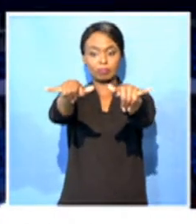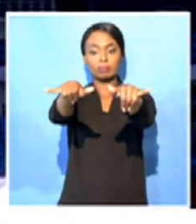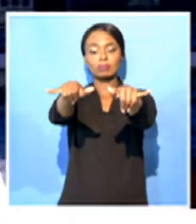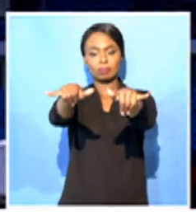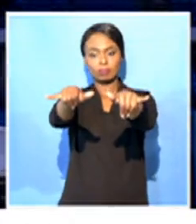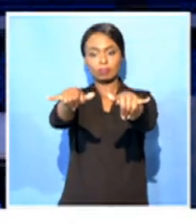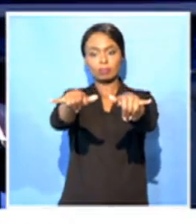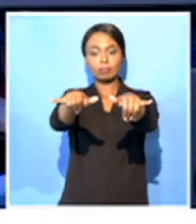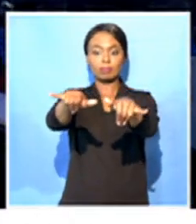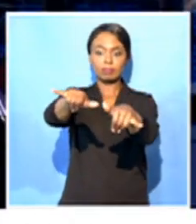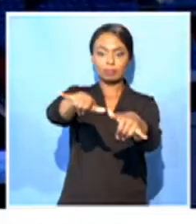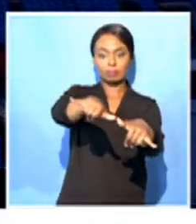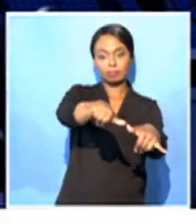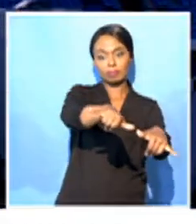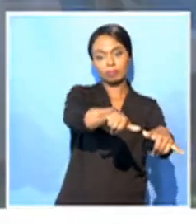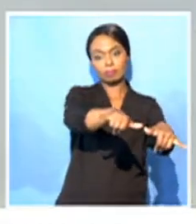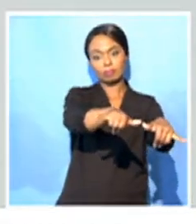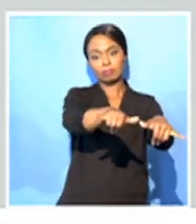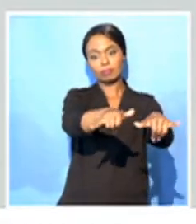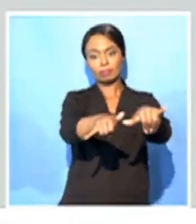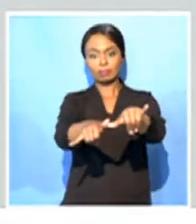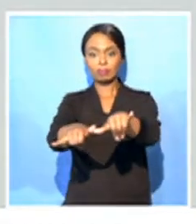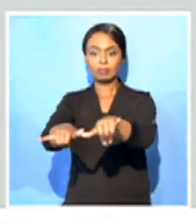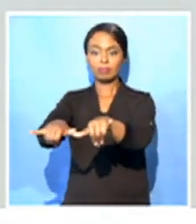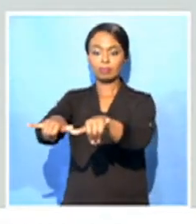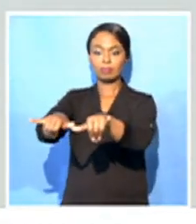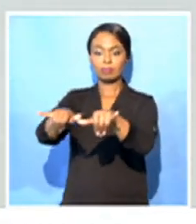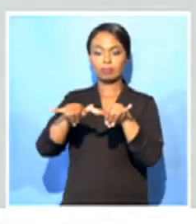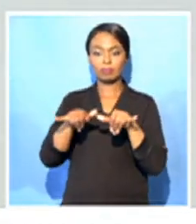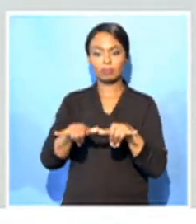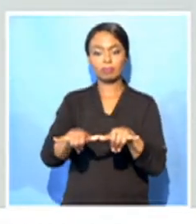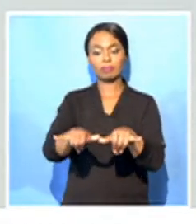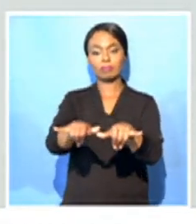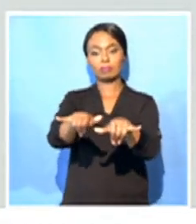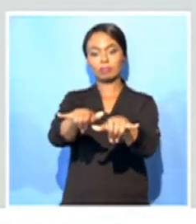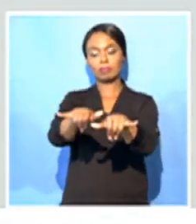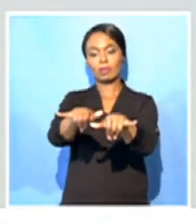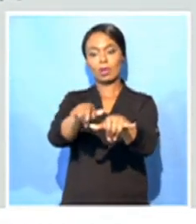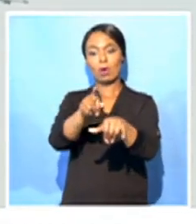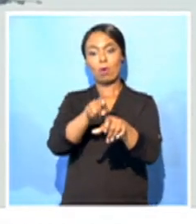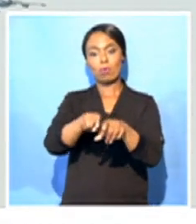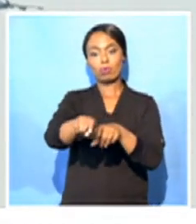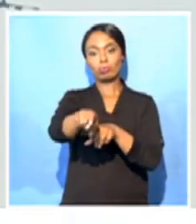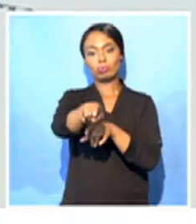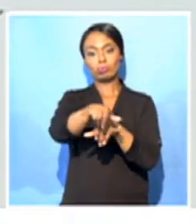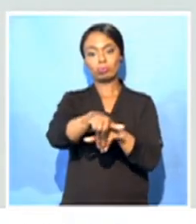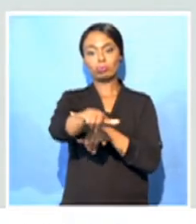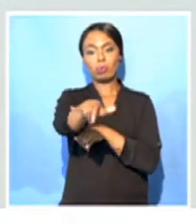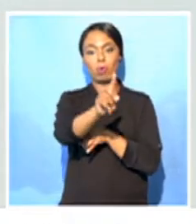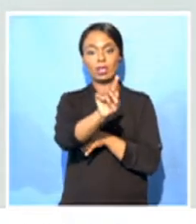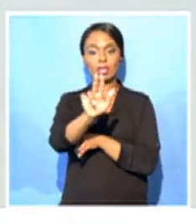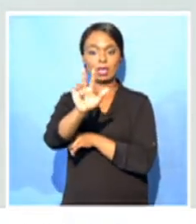turning out to the right to reposition and continue with a 180 visual recce